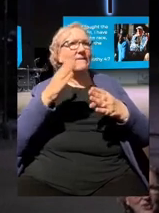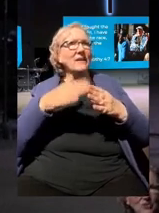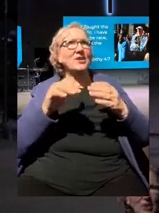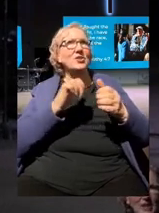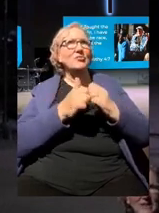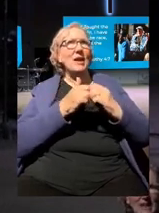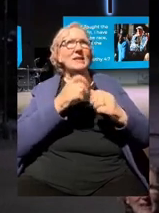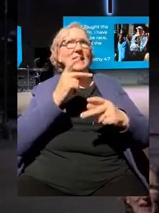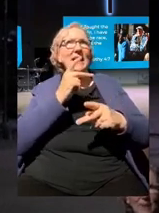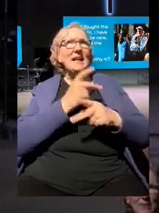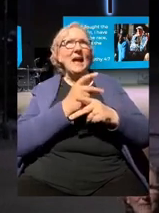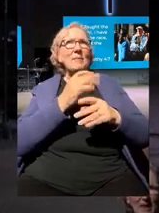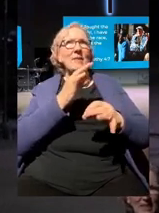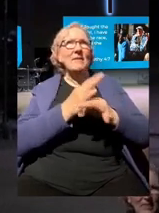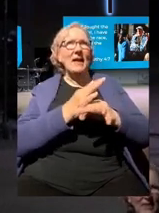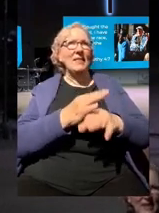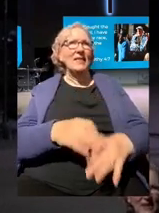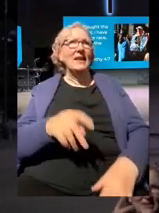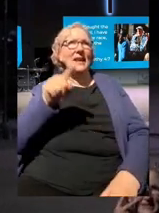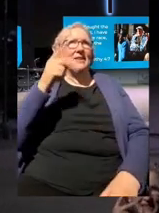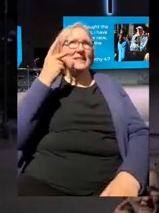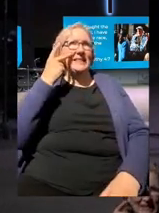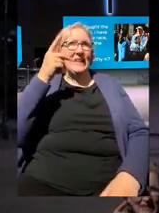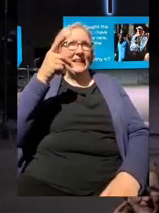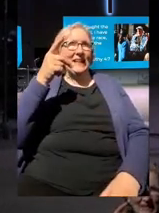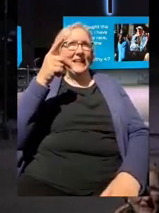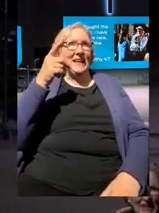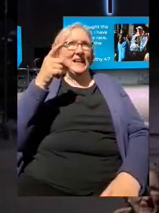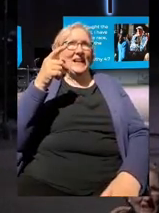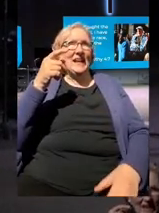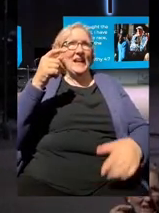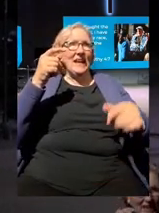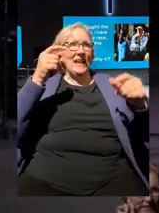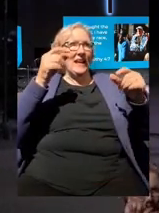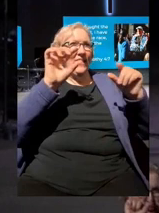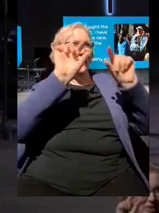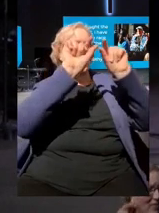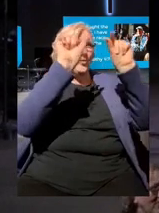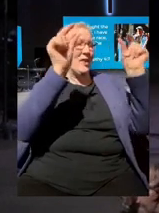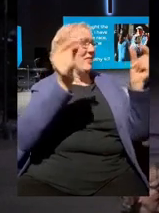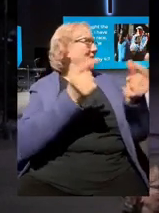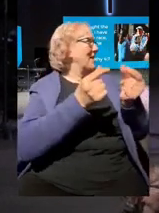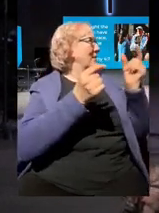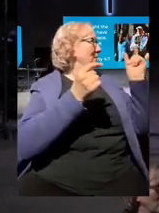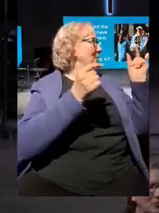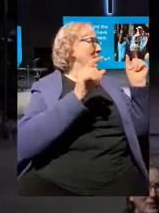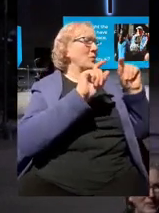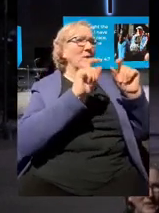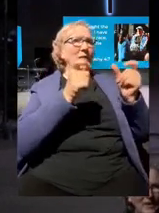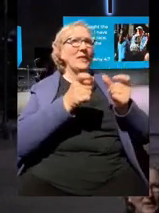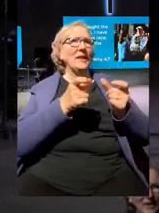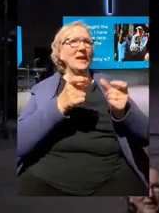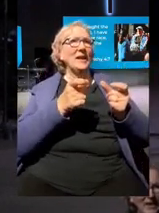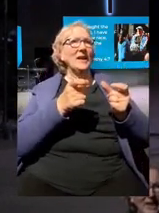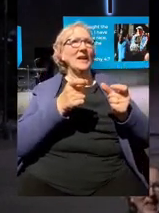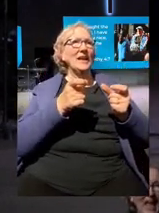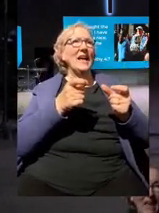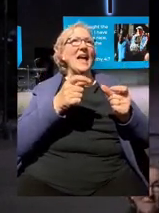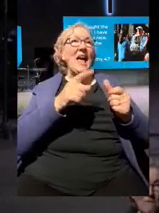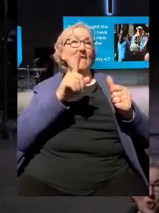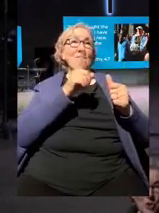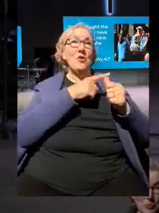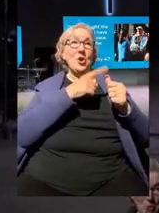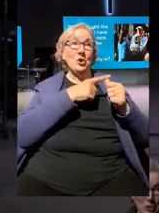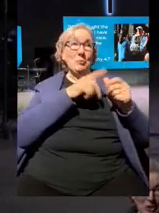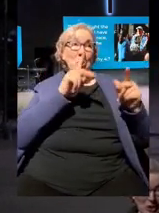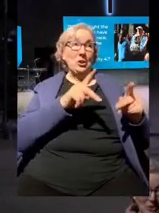faith. Now you see in front of you here this wreath. So the wreath is what if you come across first, you get the wreath. We don't all